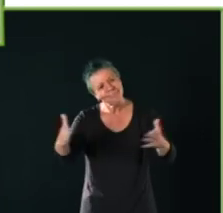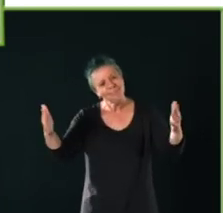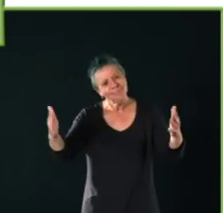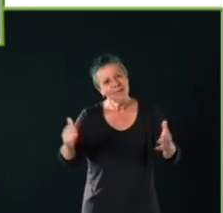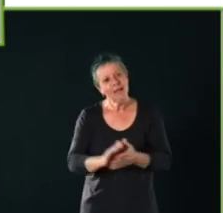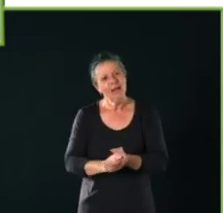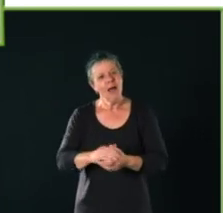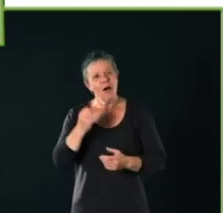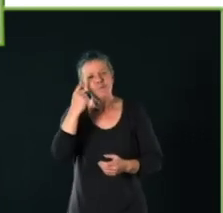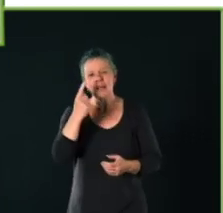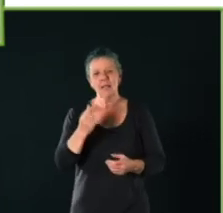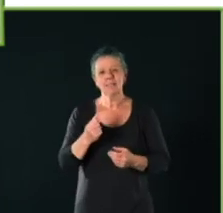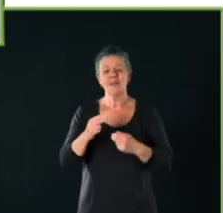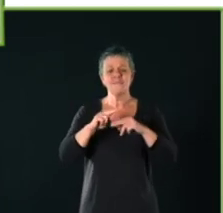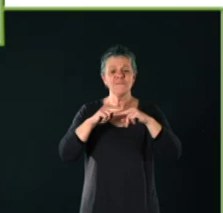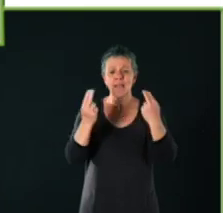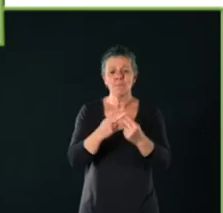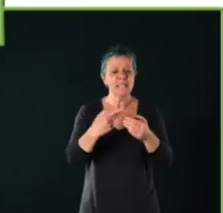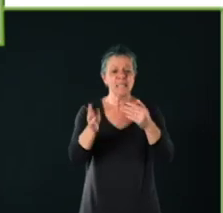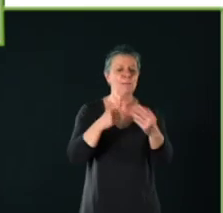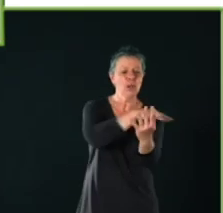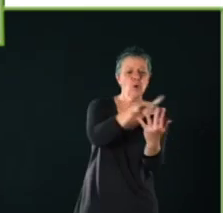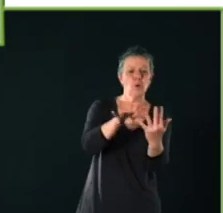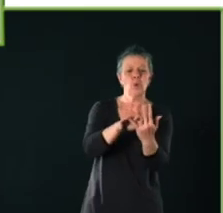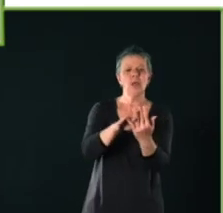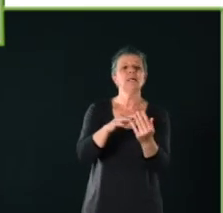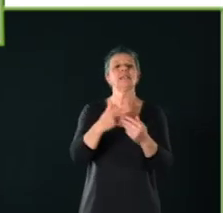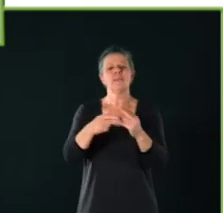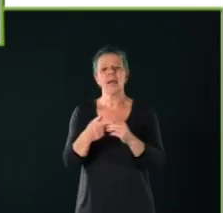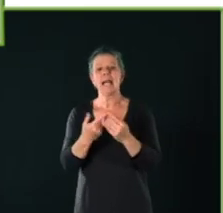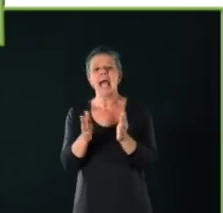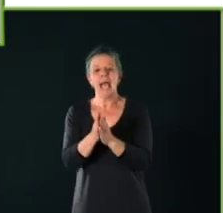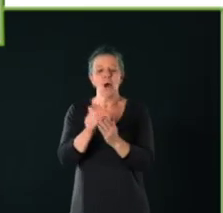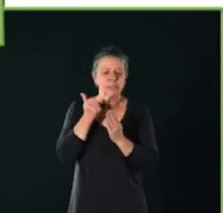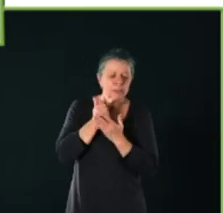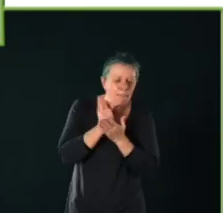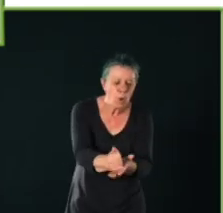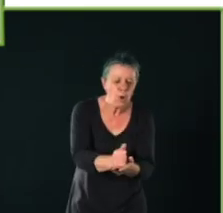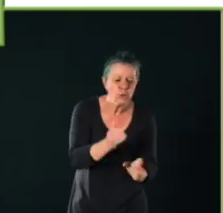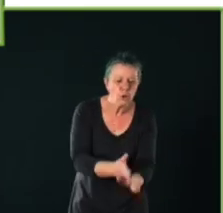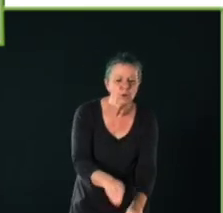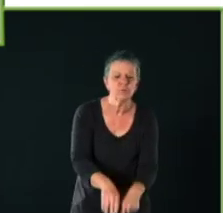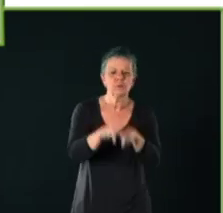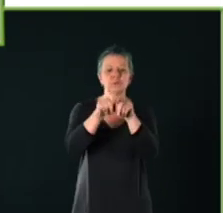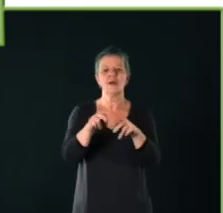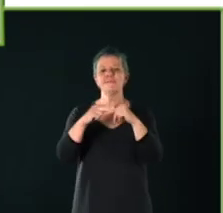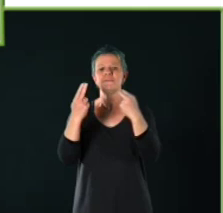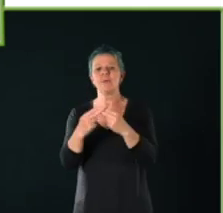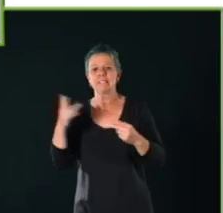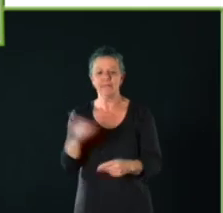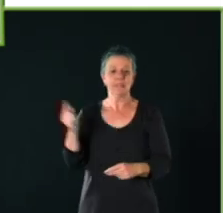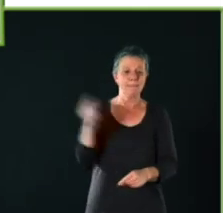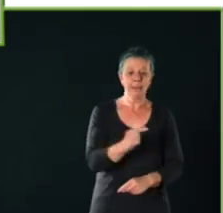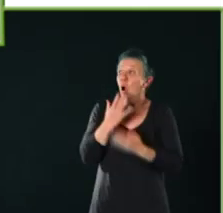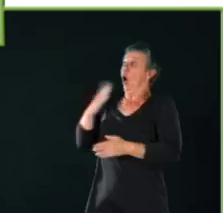I've realised that it doesn't matter what your family is, it's about the foundations that support you as a youth. We need to get back to family, seriously,